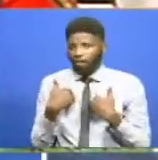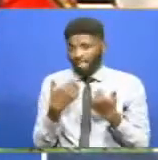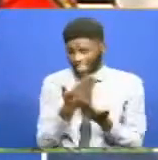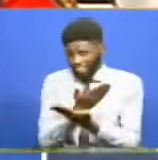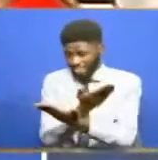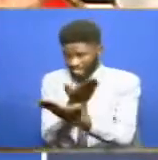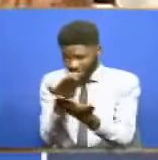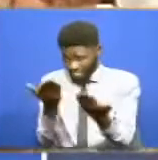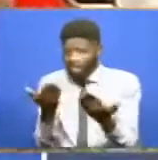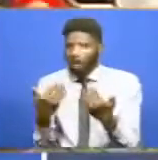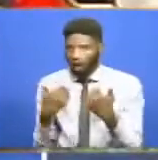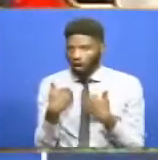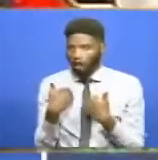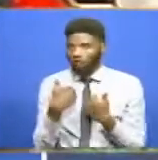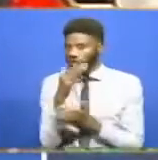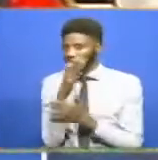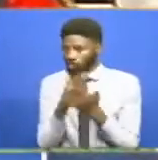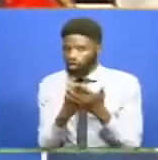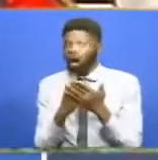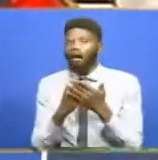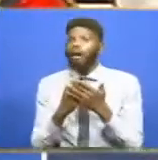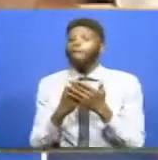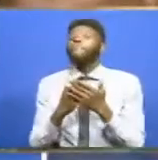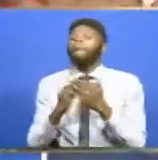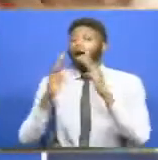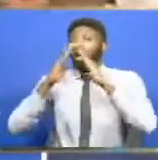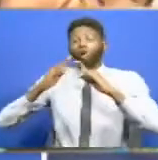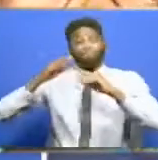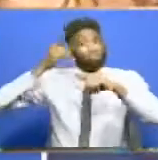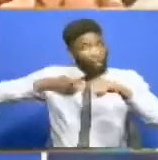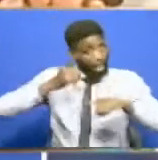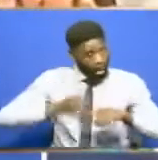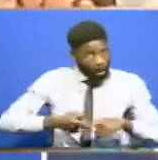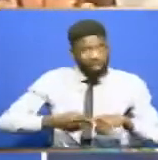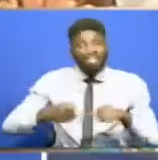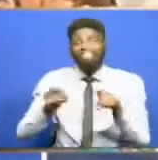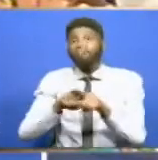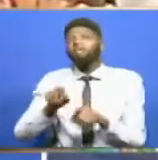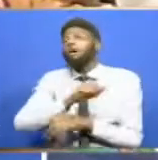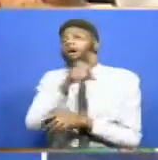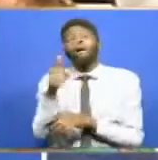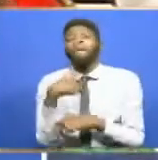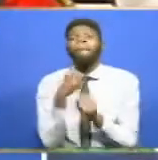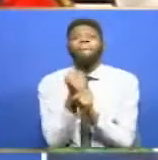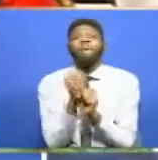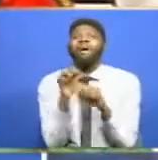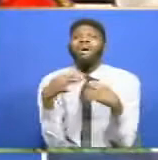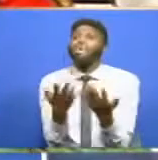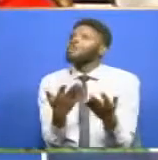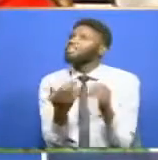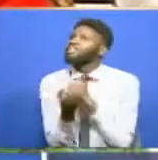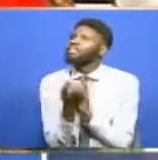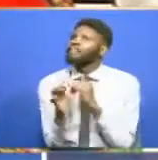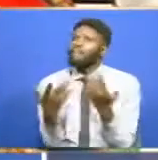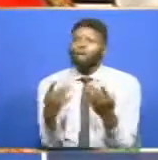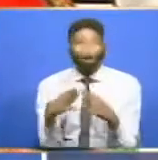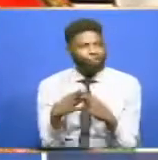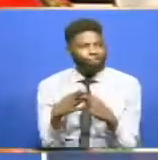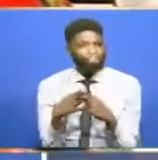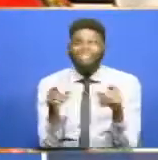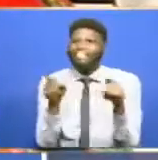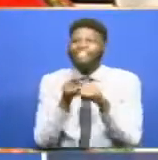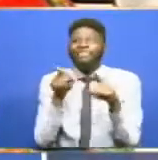of the mabati, and that those that are just how will I explain it, just